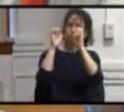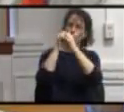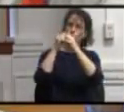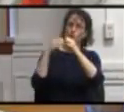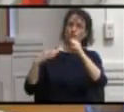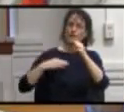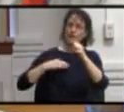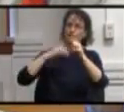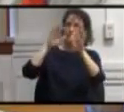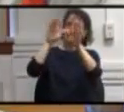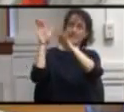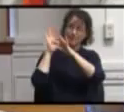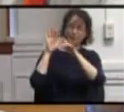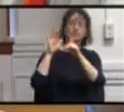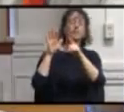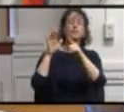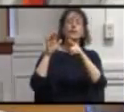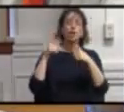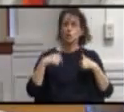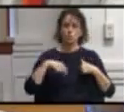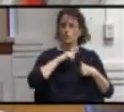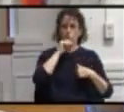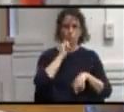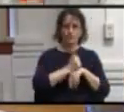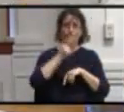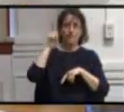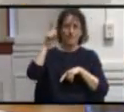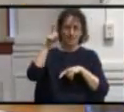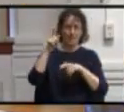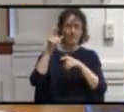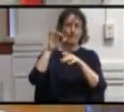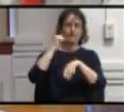help us with background checks and other legal and logistical advice.